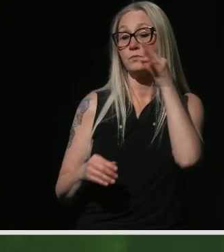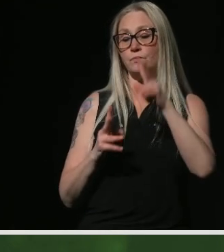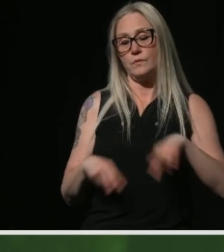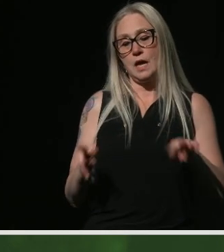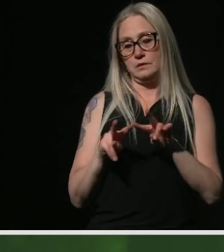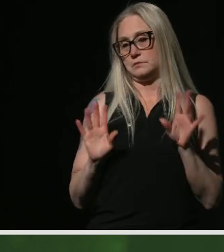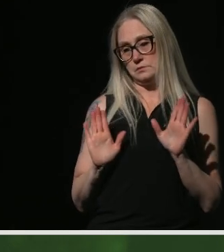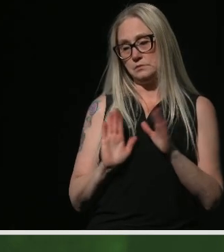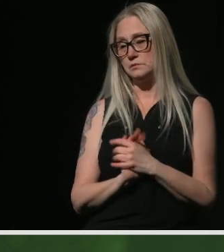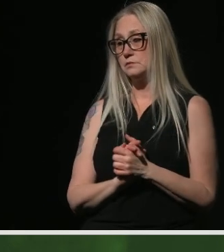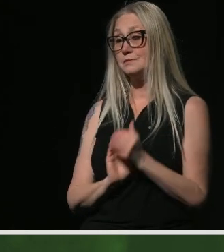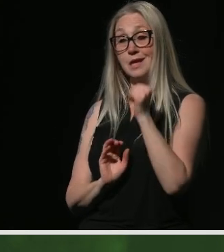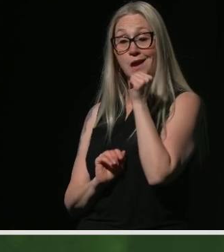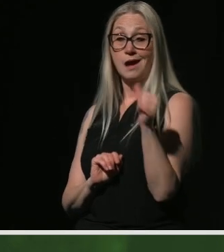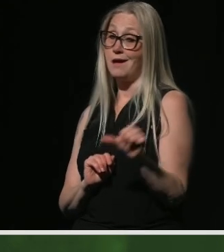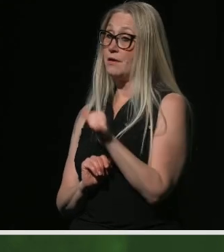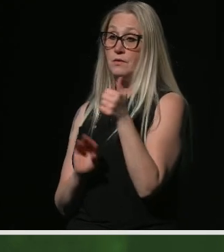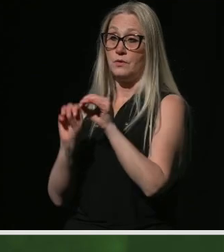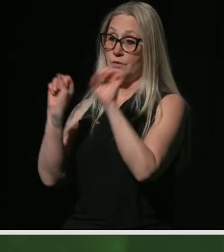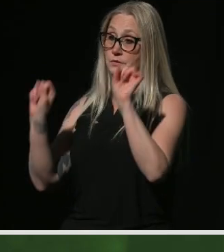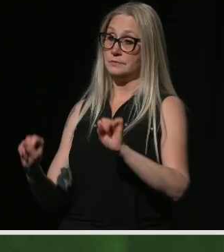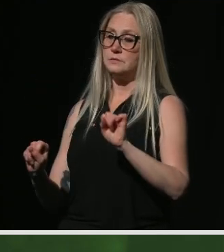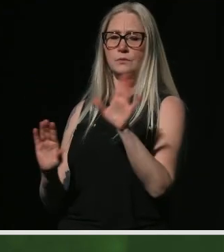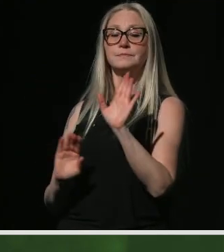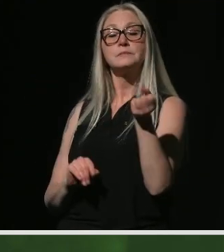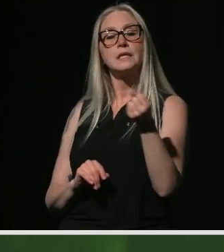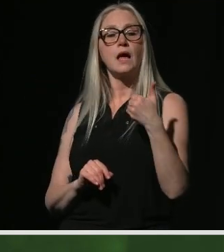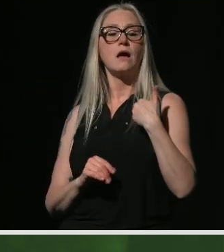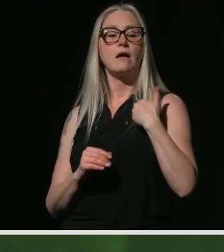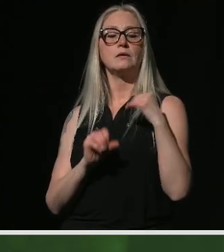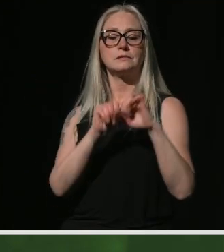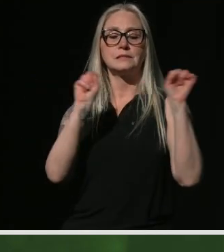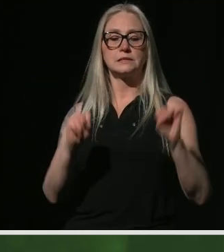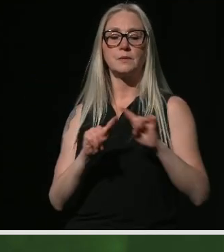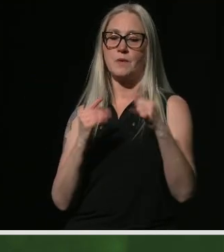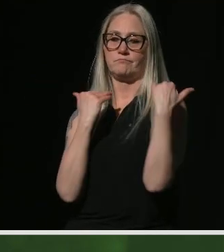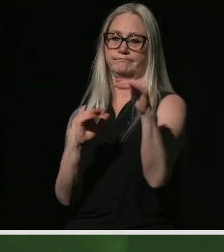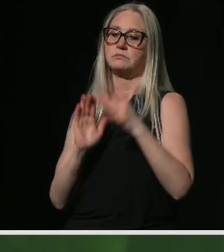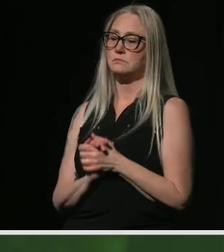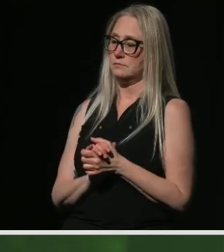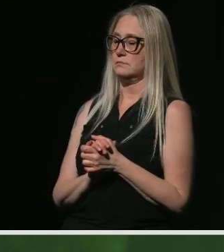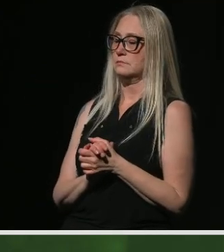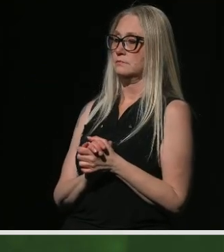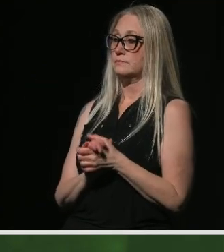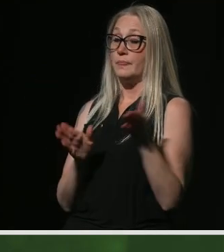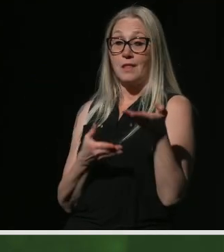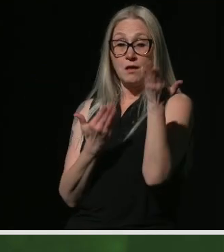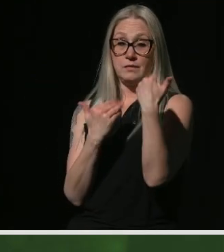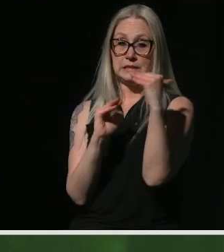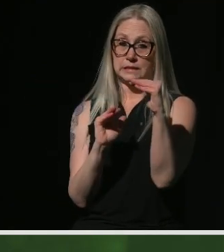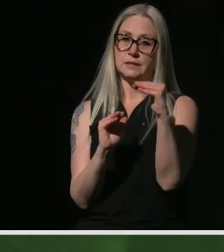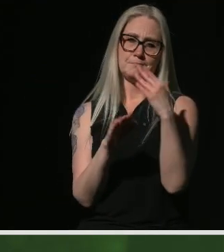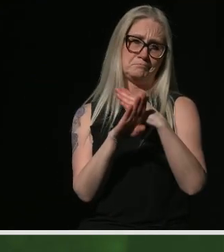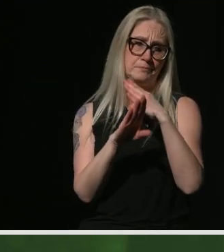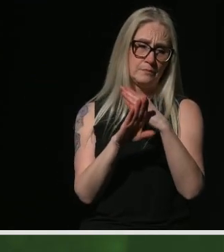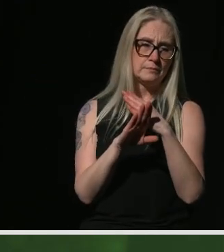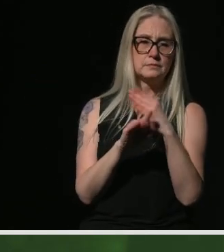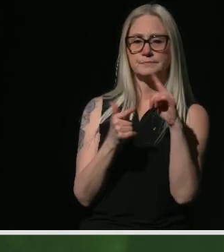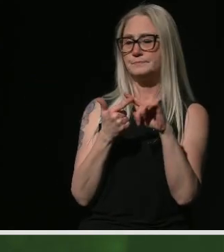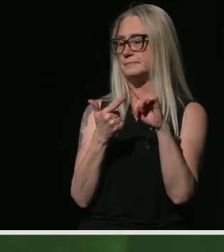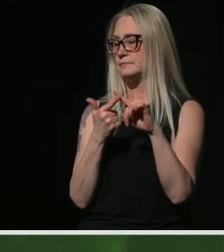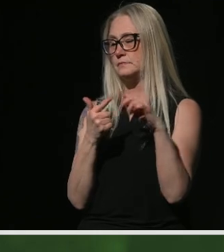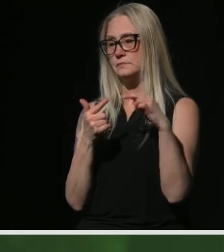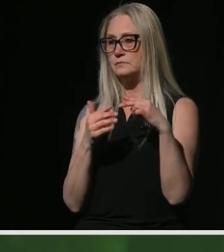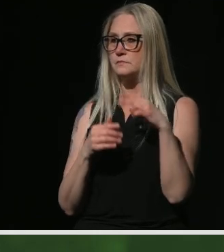There are other systems on the market today, but they have limitations. They either only offer limited amounts of protection, they are